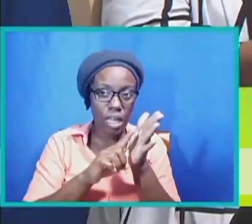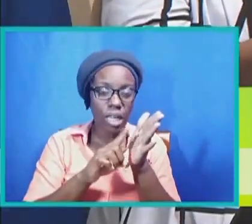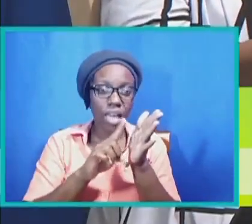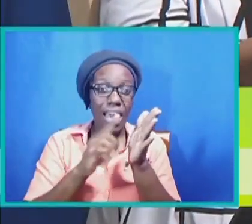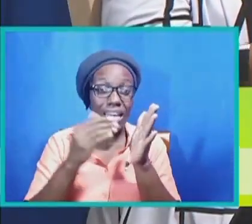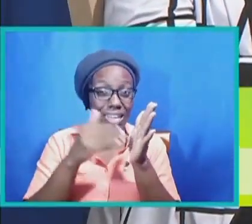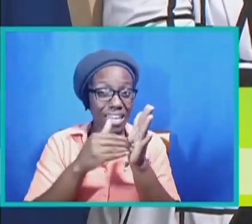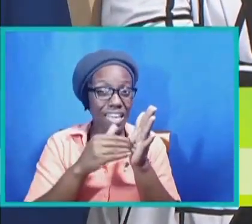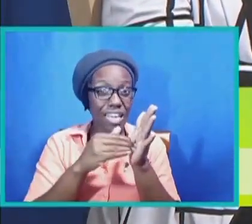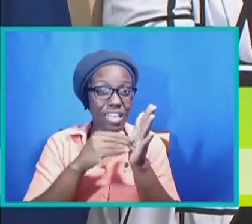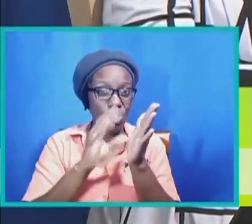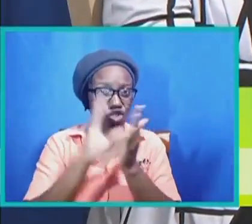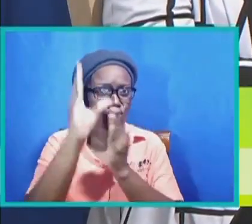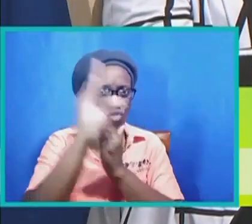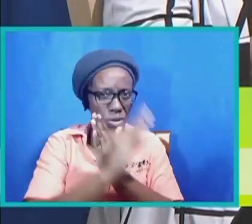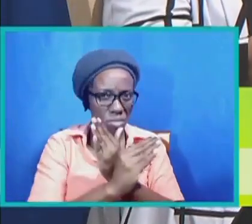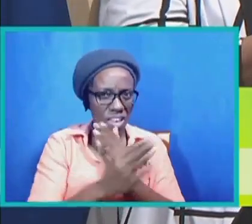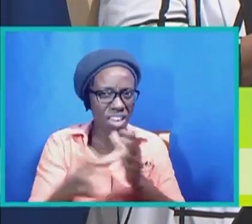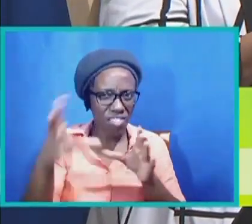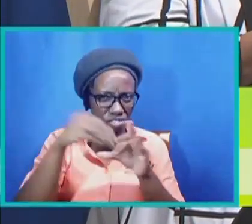of preparation for teaching.